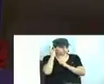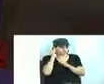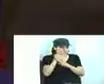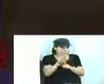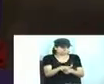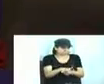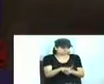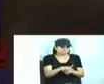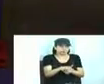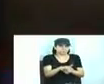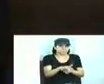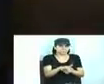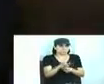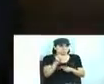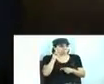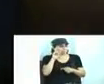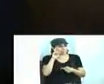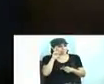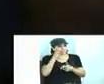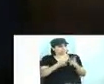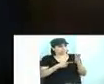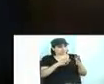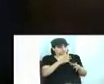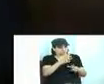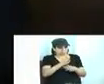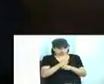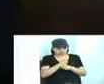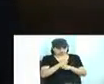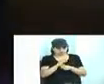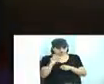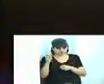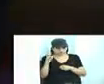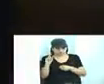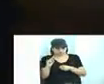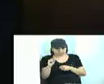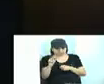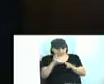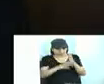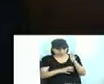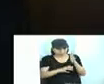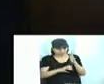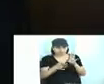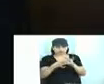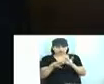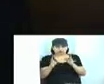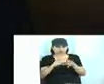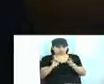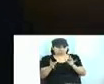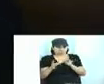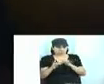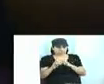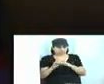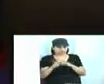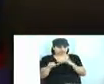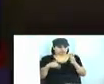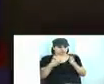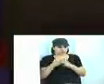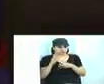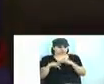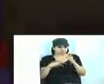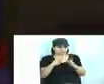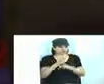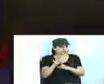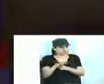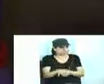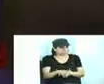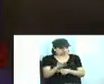means. I believe that what we get in the first 20 chapters is a commentary on all of the kind of oppression that needs